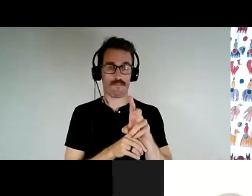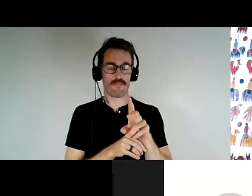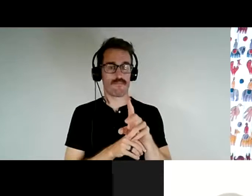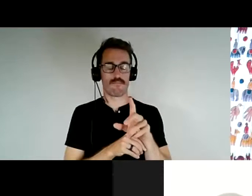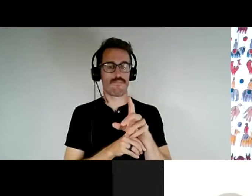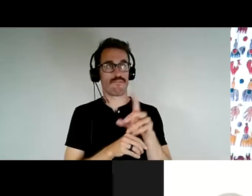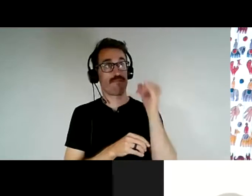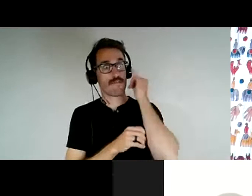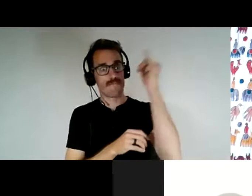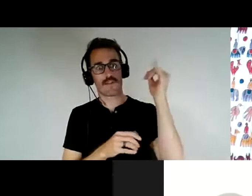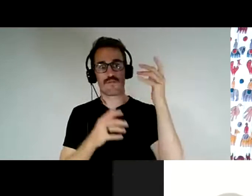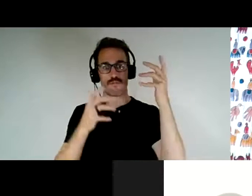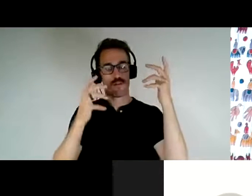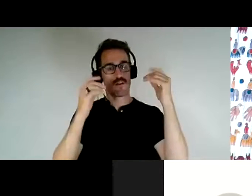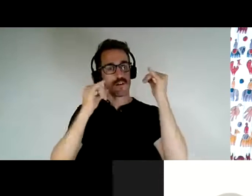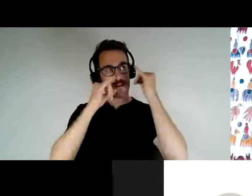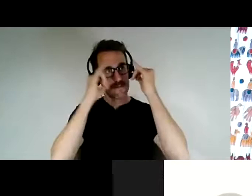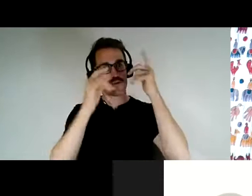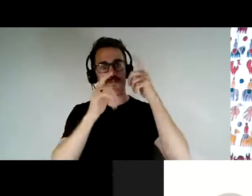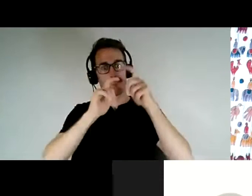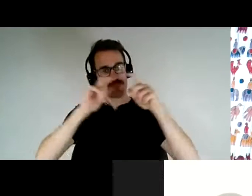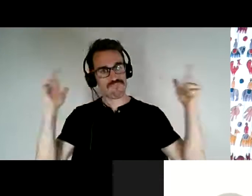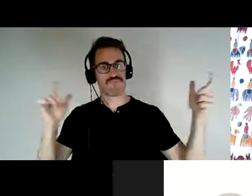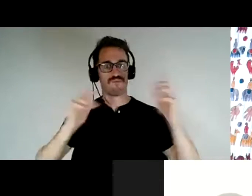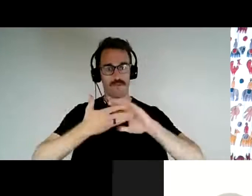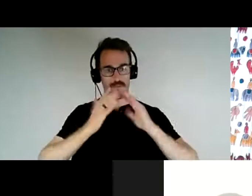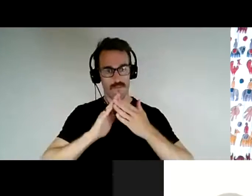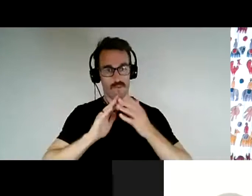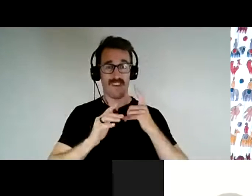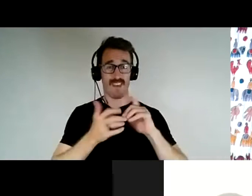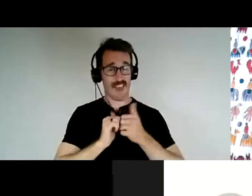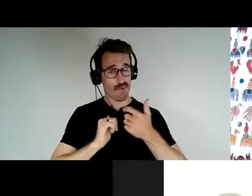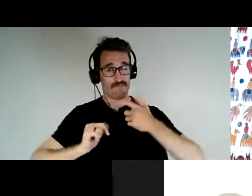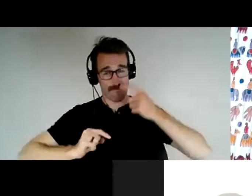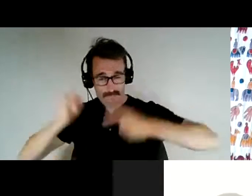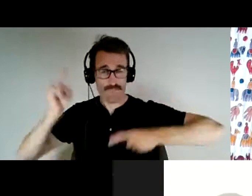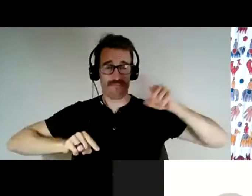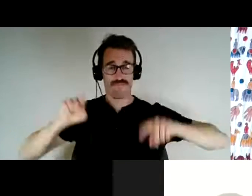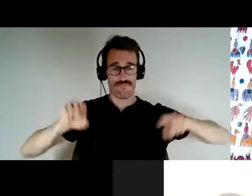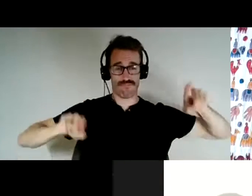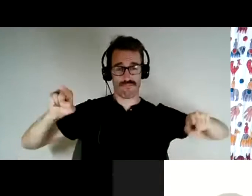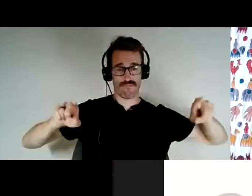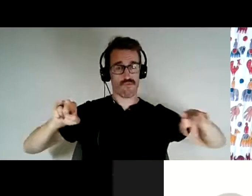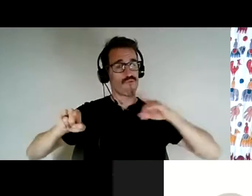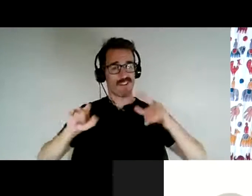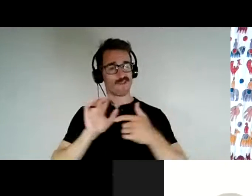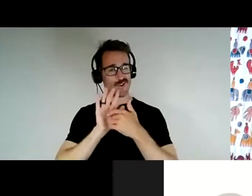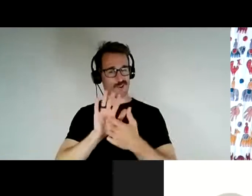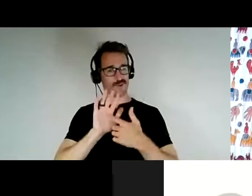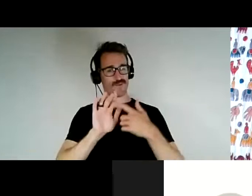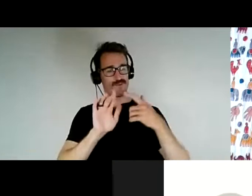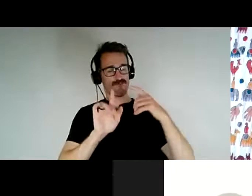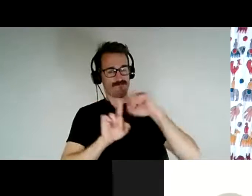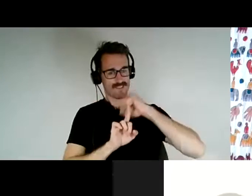of queer and trans people, how diverse that is. So we're a reflection of the society, and I think that that's